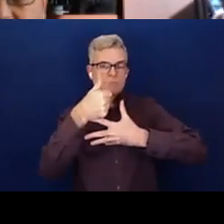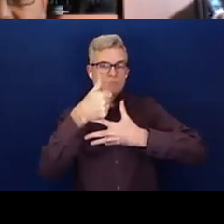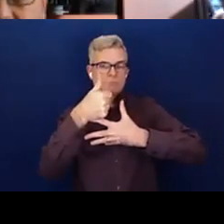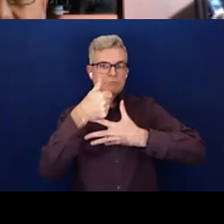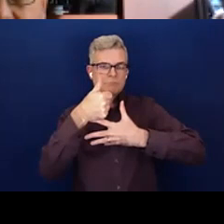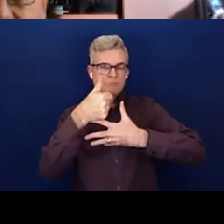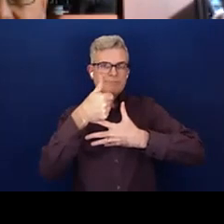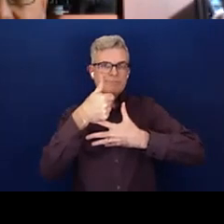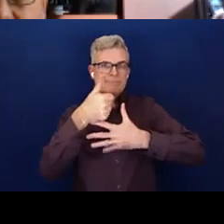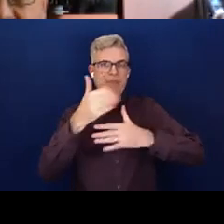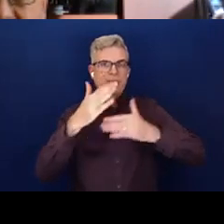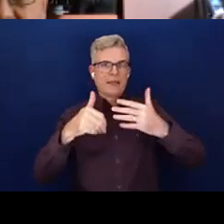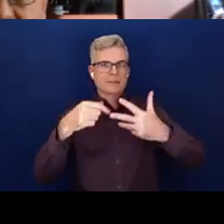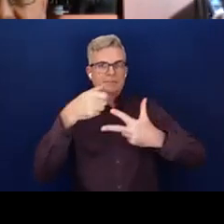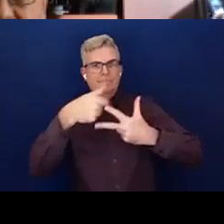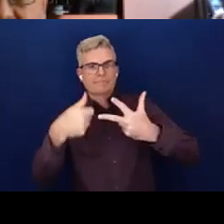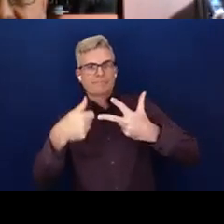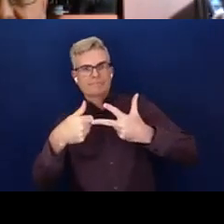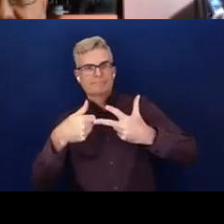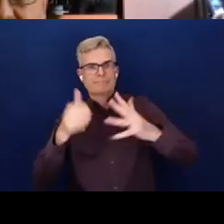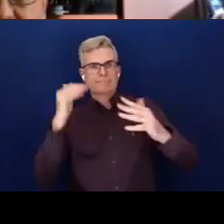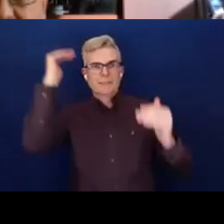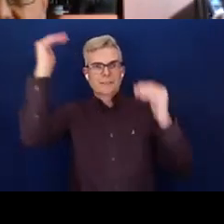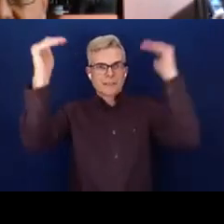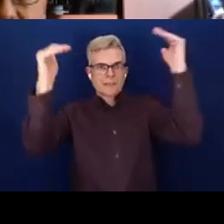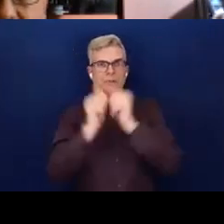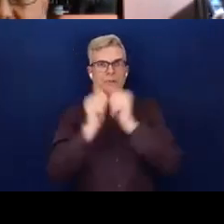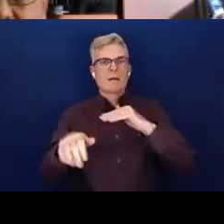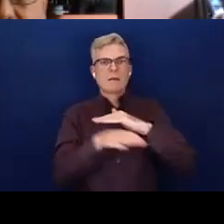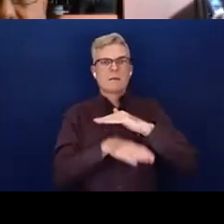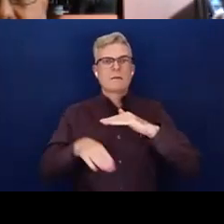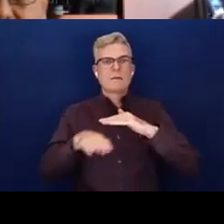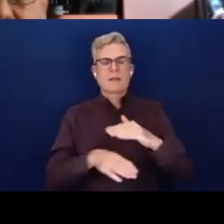the just adults with underlying health conditions.